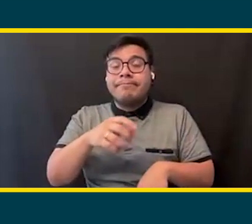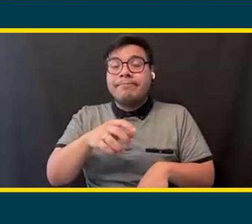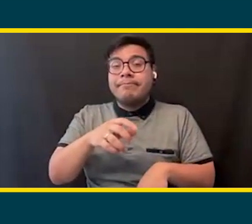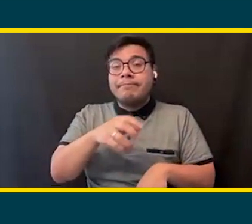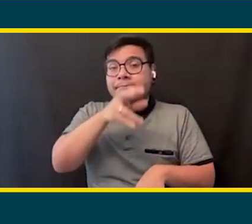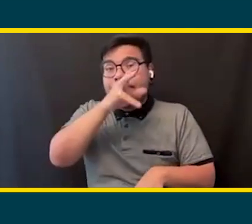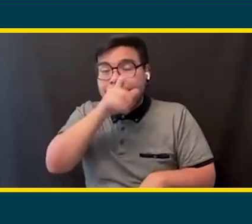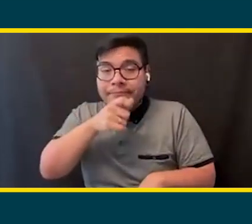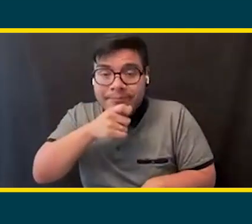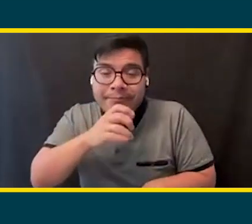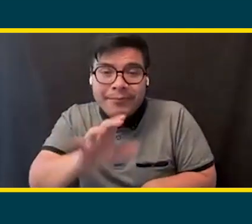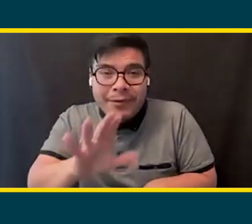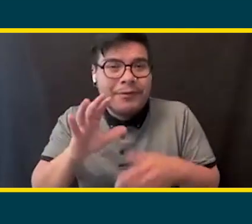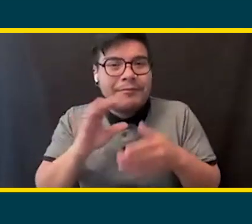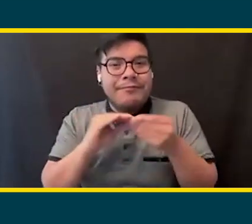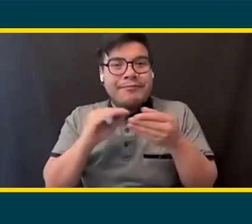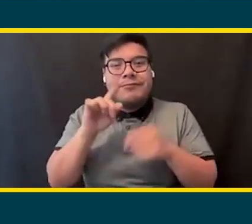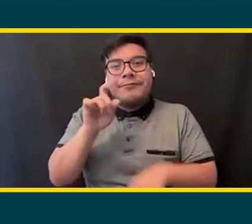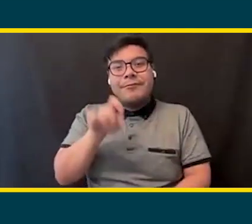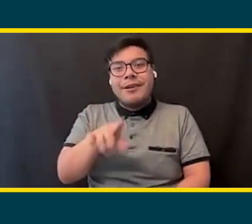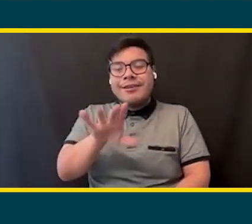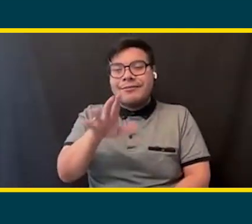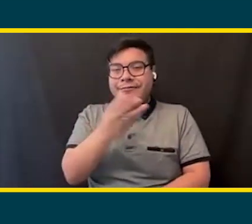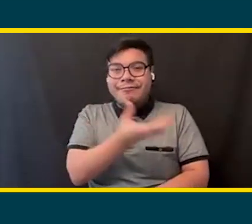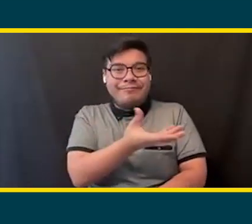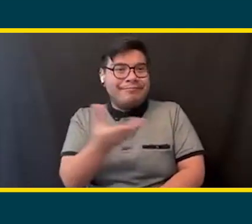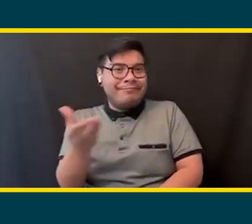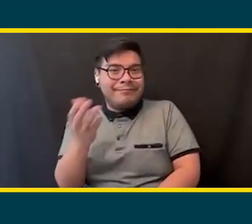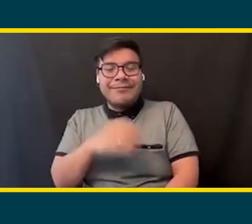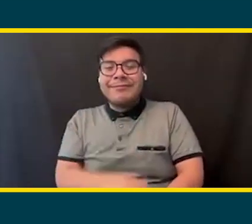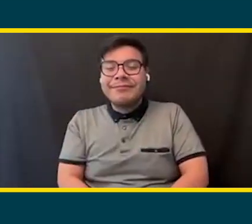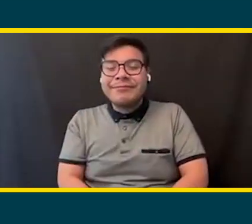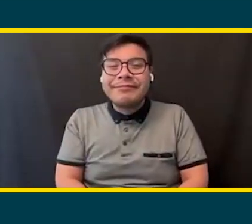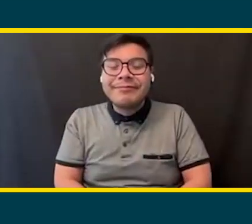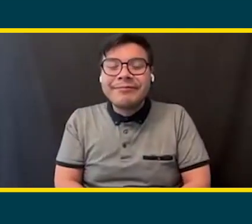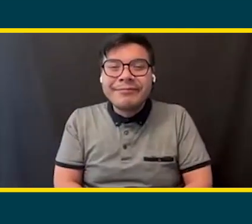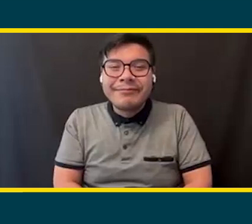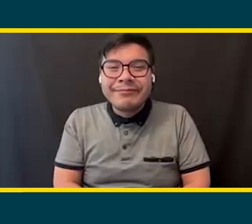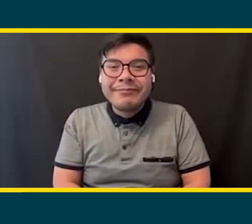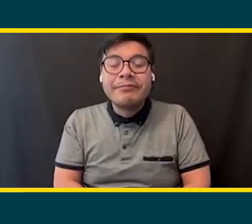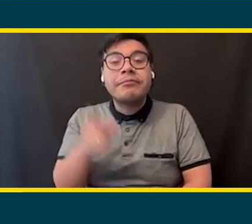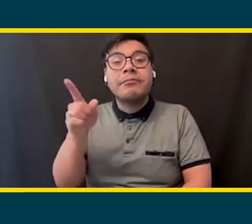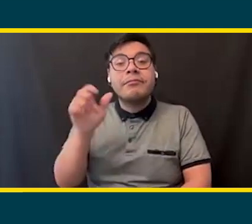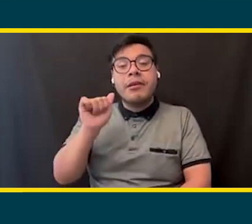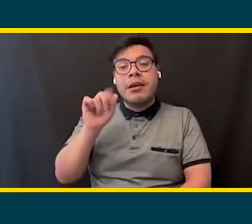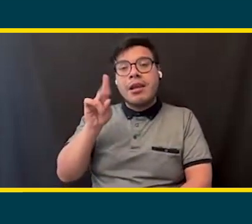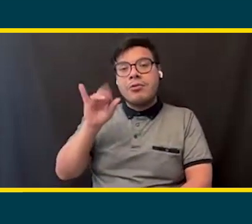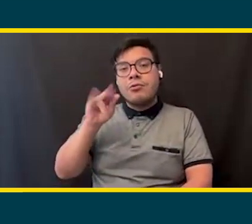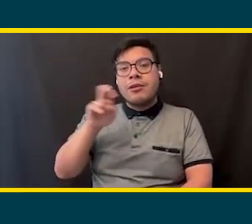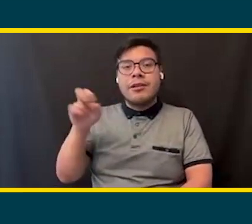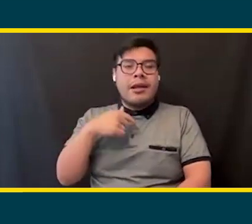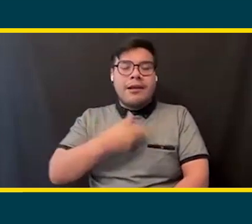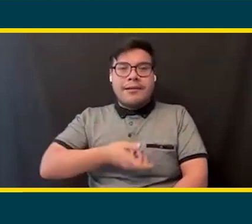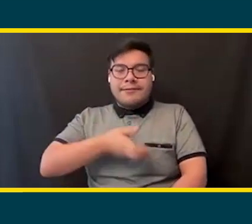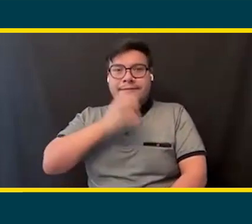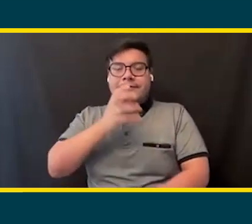your question directly to Kate, Adrian, Kip, or Riley. This is Adrian real quick. I drink a lot of tea. I'm going to